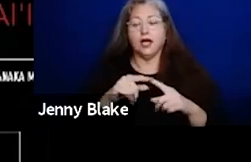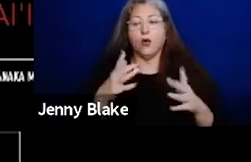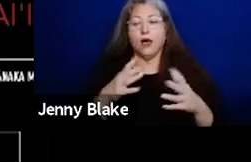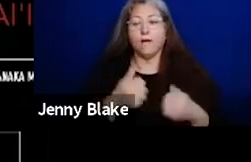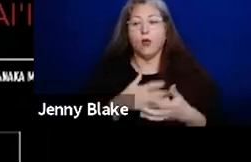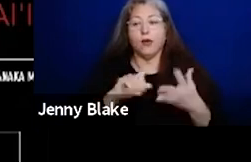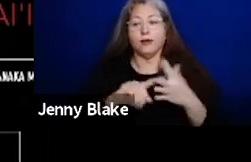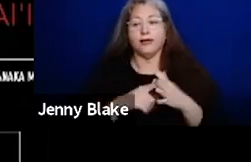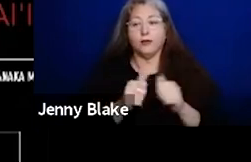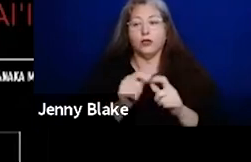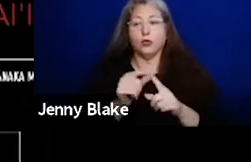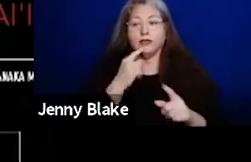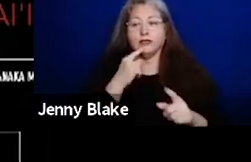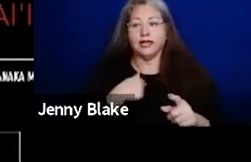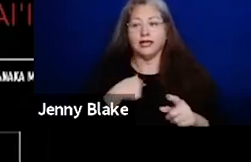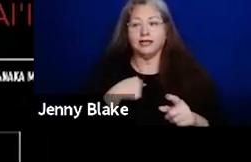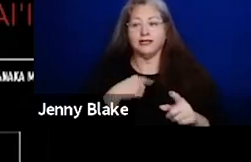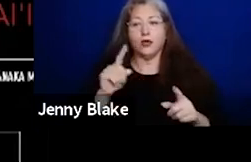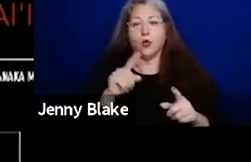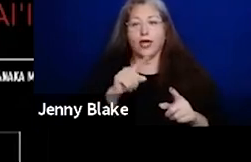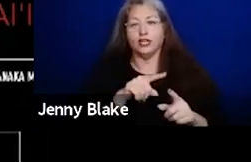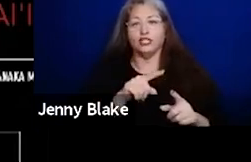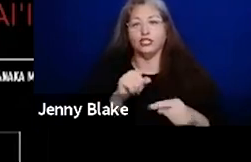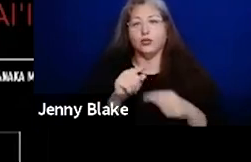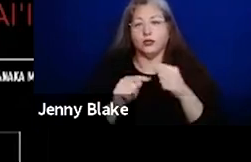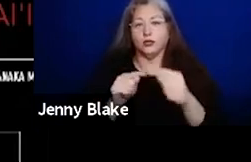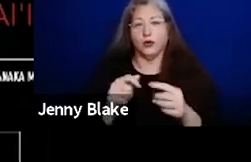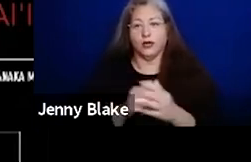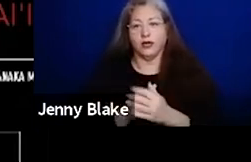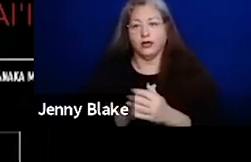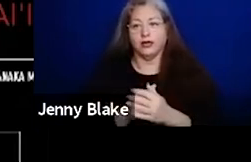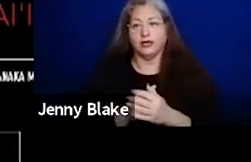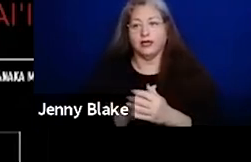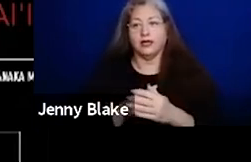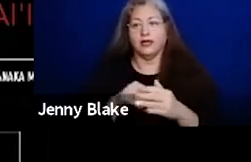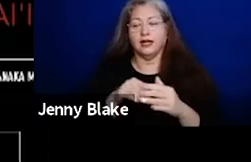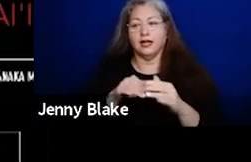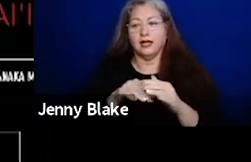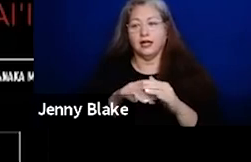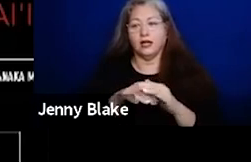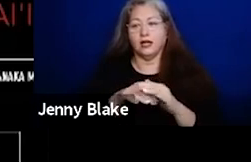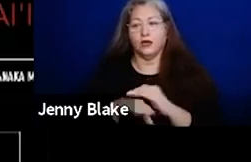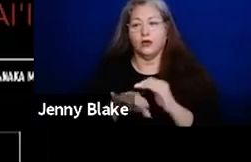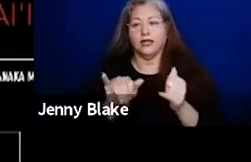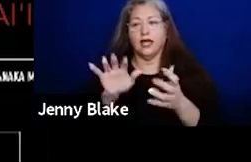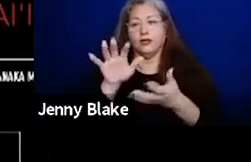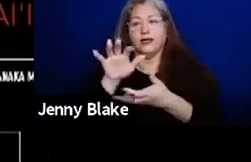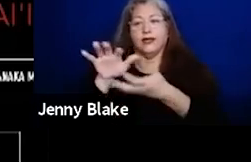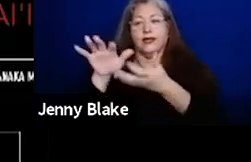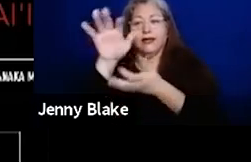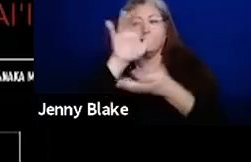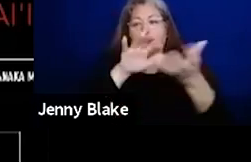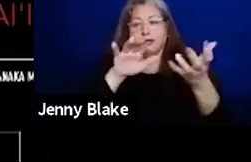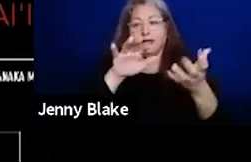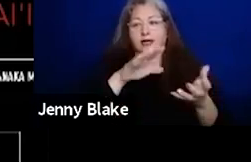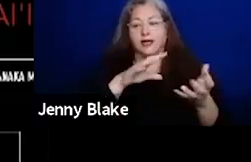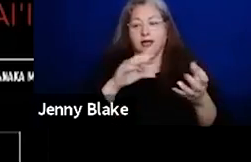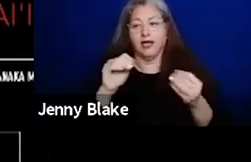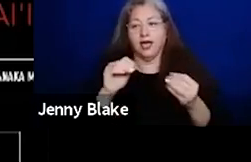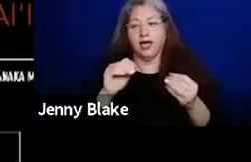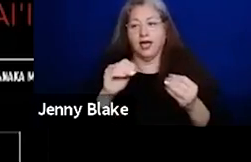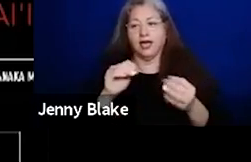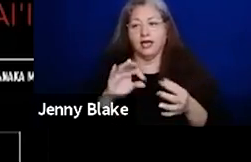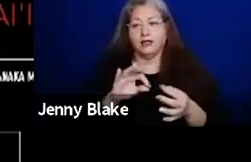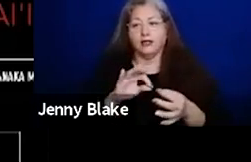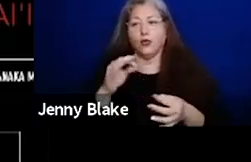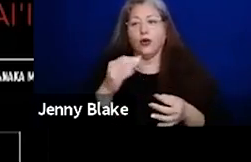tell us where she was going. Into our seaweed clouds and salt warm